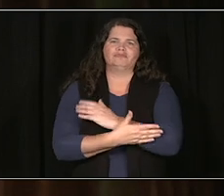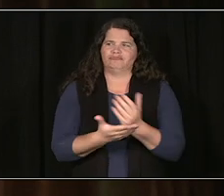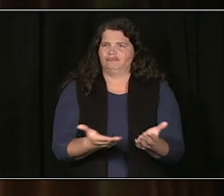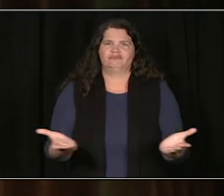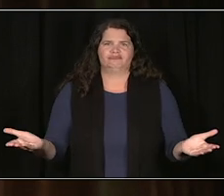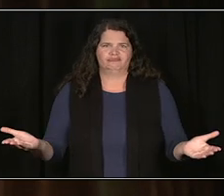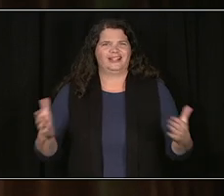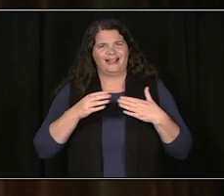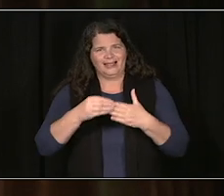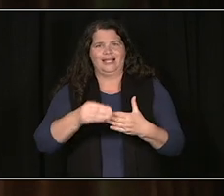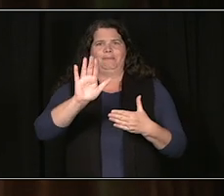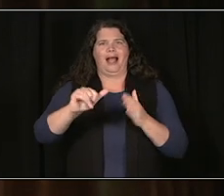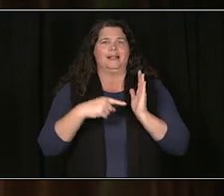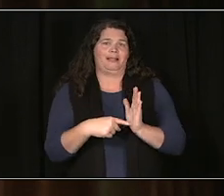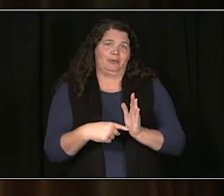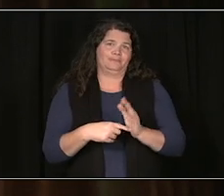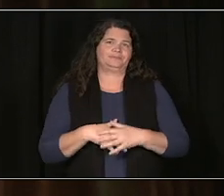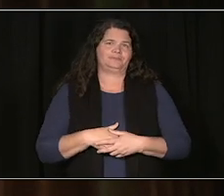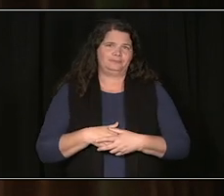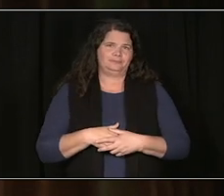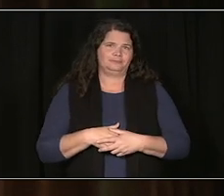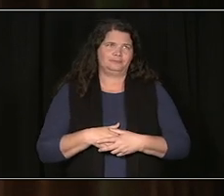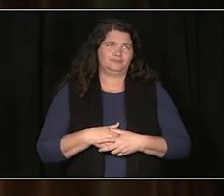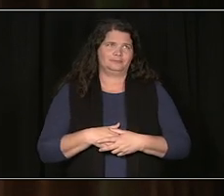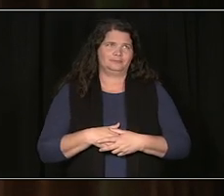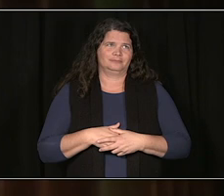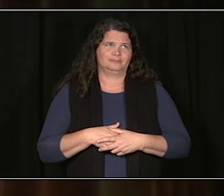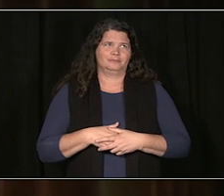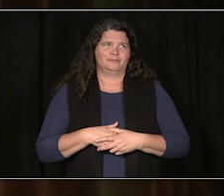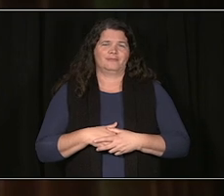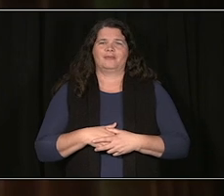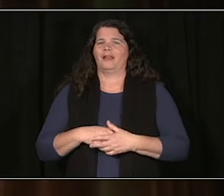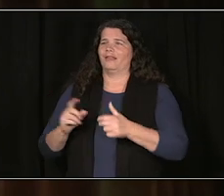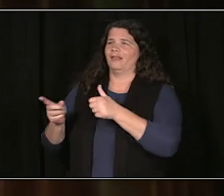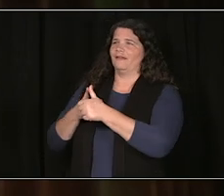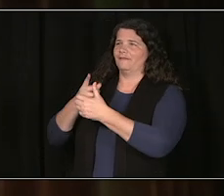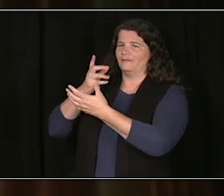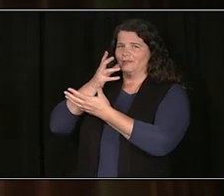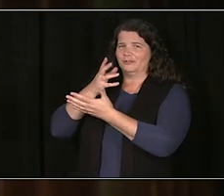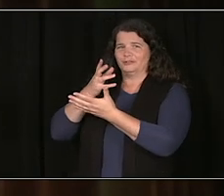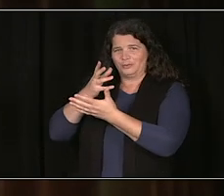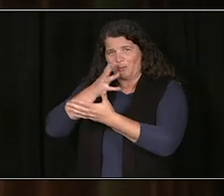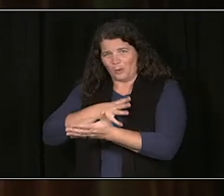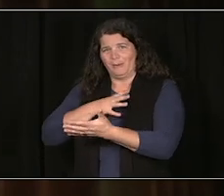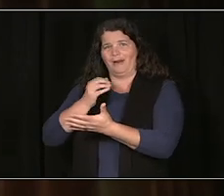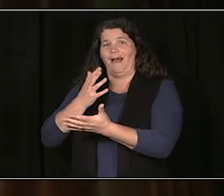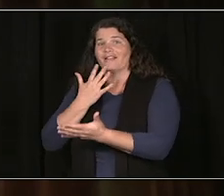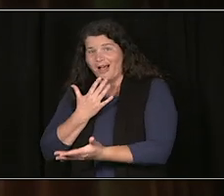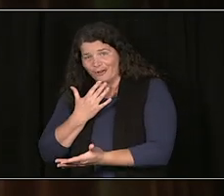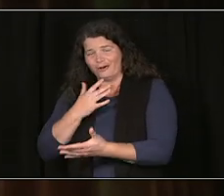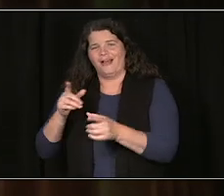from the first woman and woman of color as vice president in all these years, the Biden-Harris administration